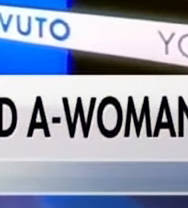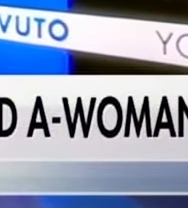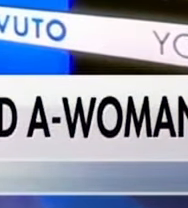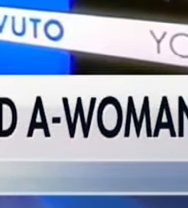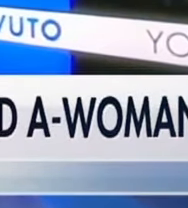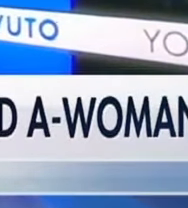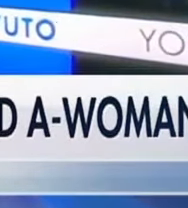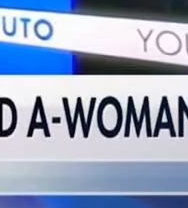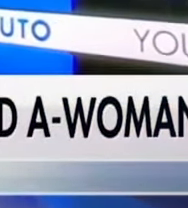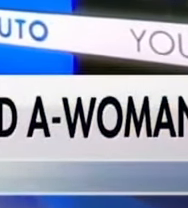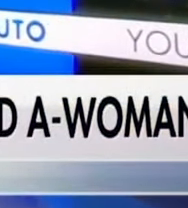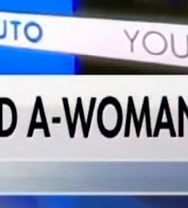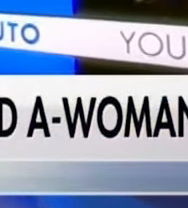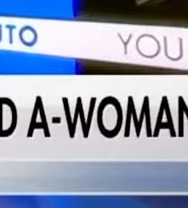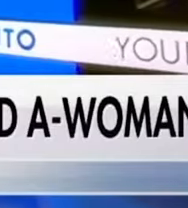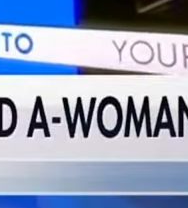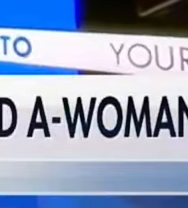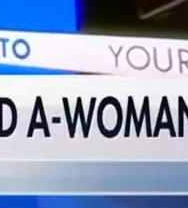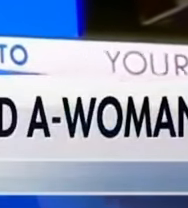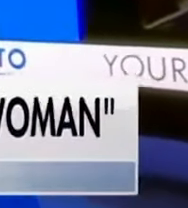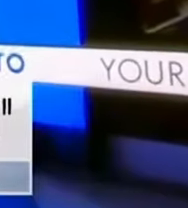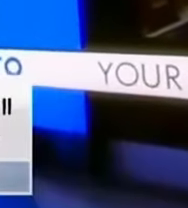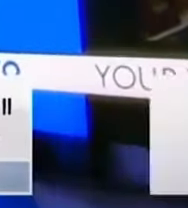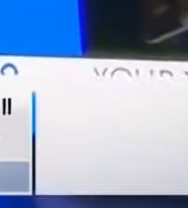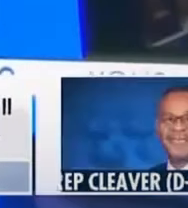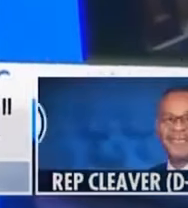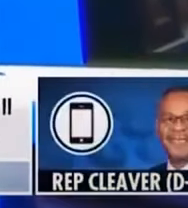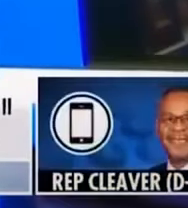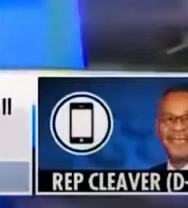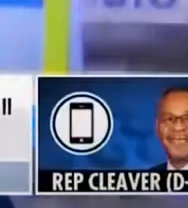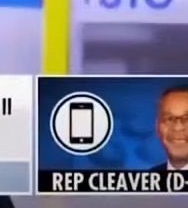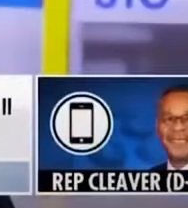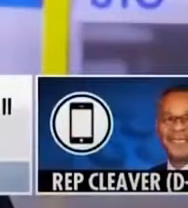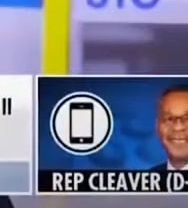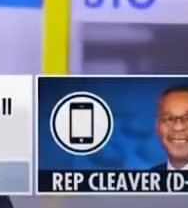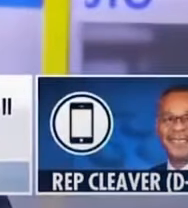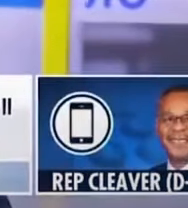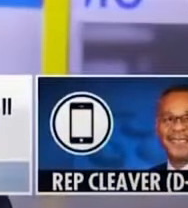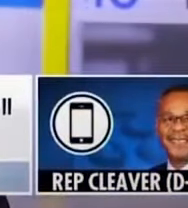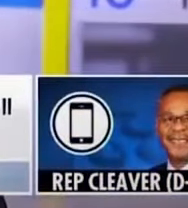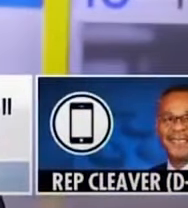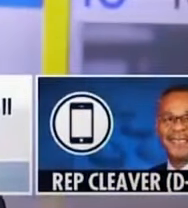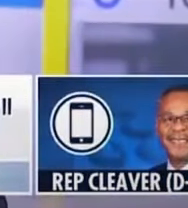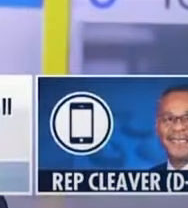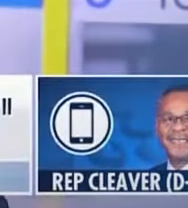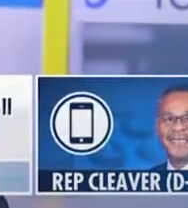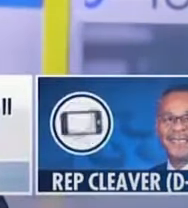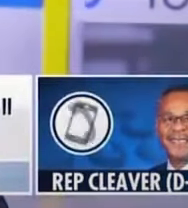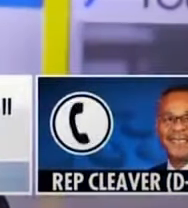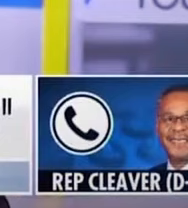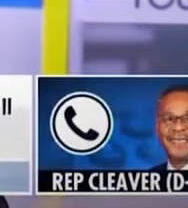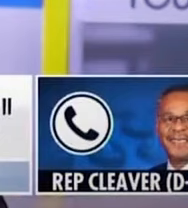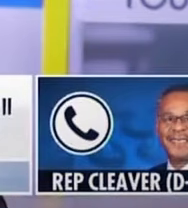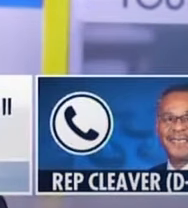You're right. Well, that's well and good, Congressman, but the amen is actually from a Hebrew word that means so be it. It has nothing to do with gender. So were